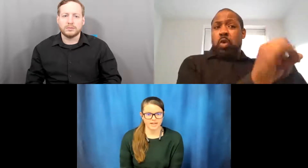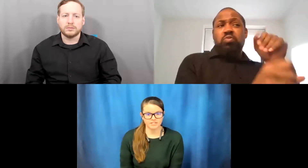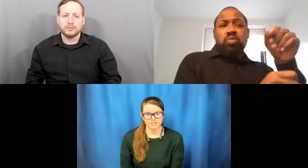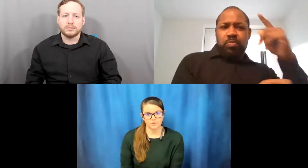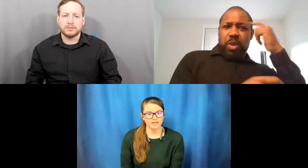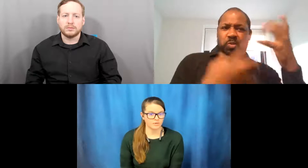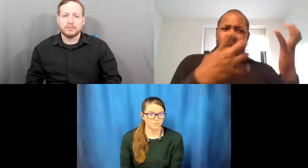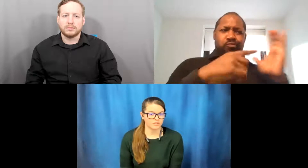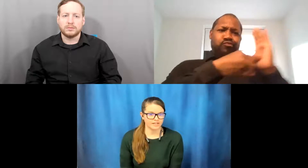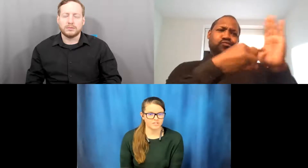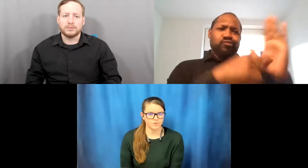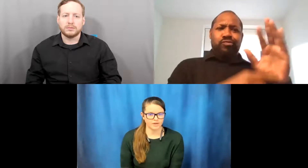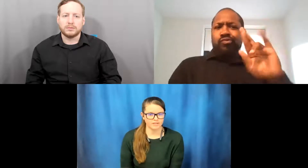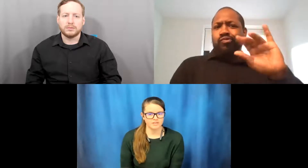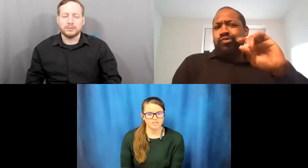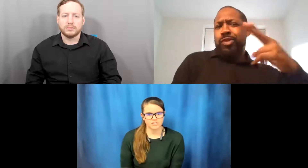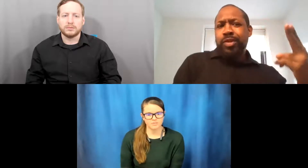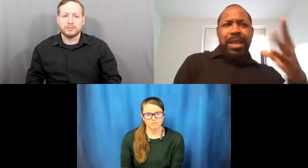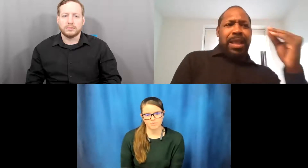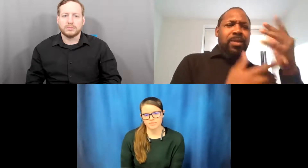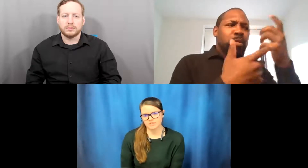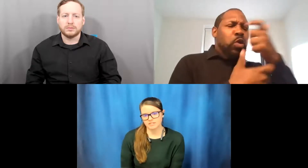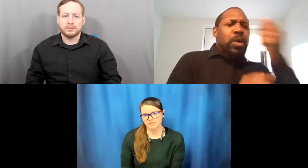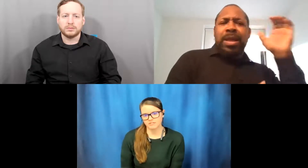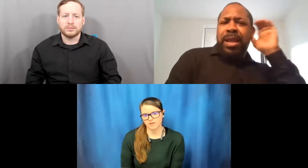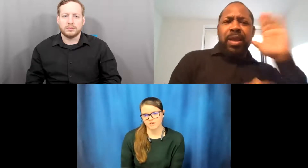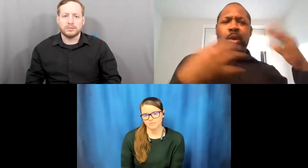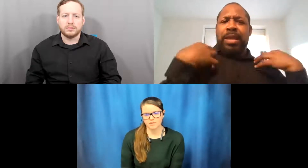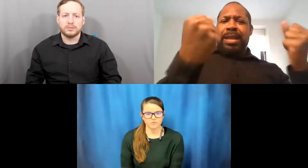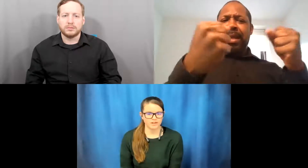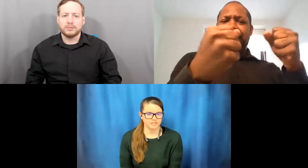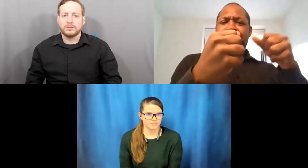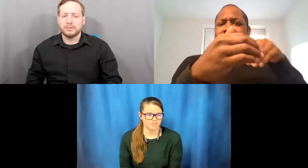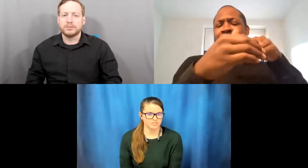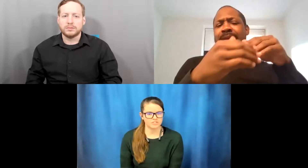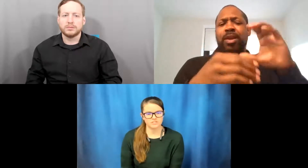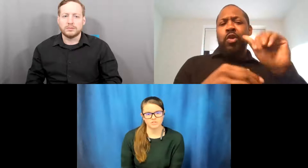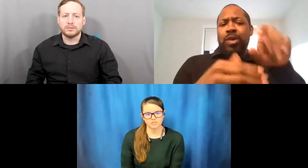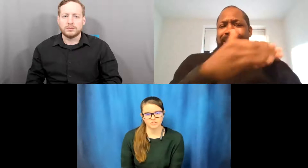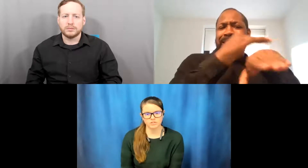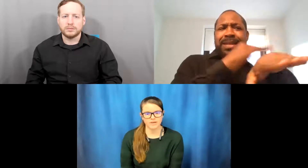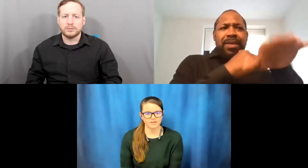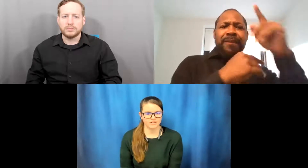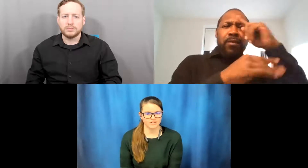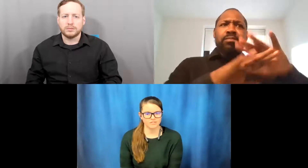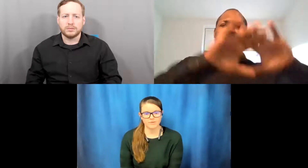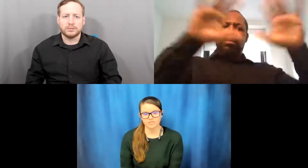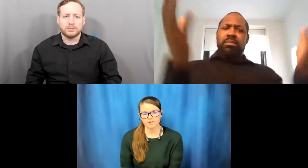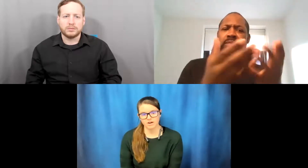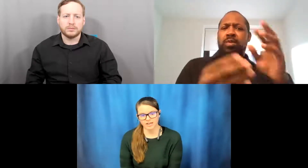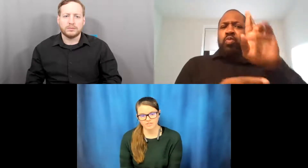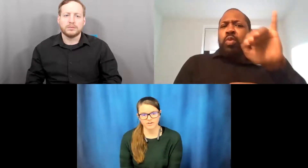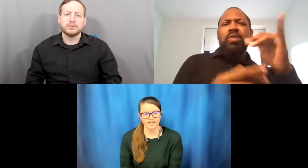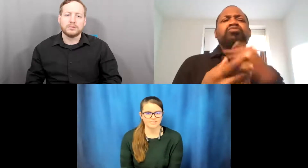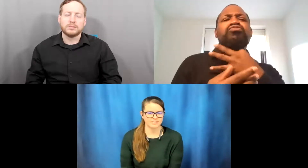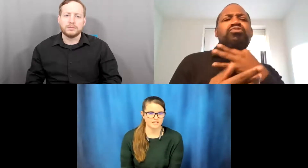I've been asked to, and I would like to join just to be a representative of the Rhode Island Commission, just to learn about information